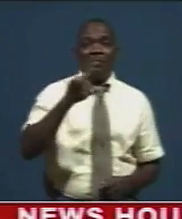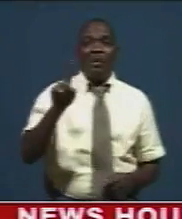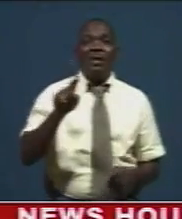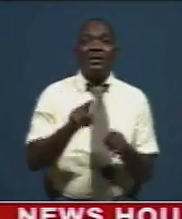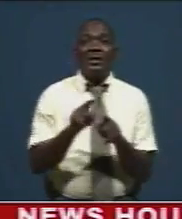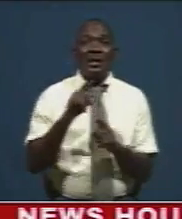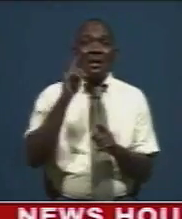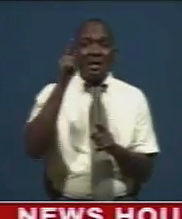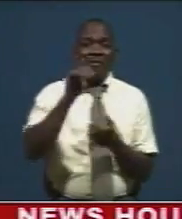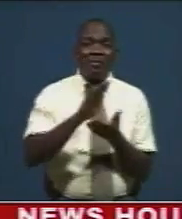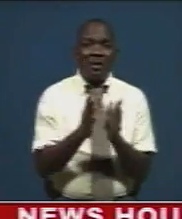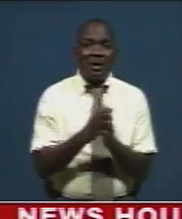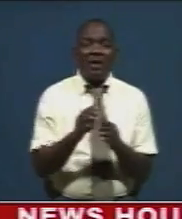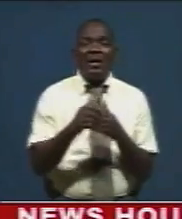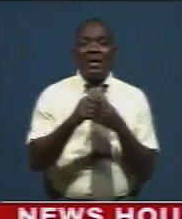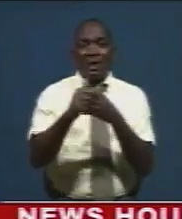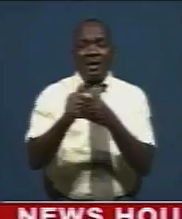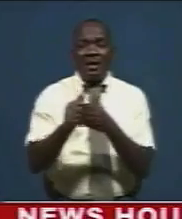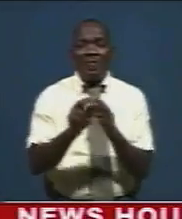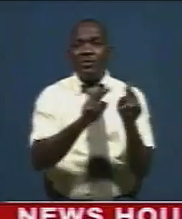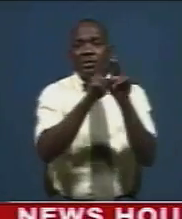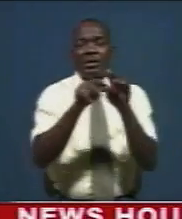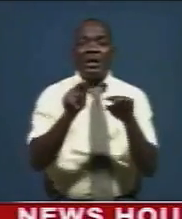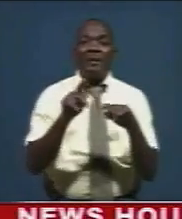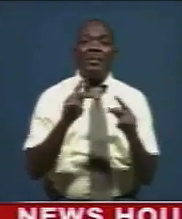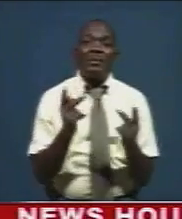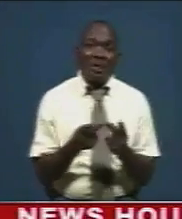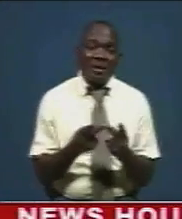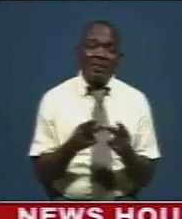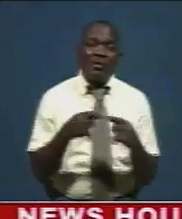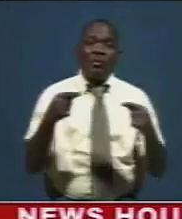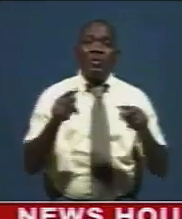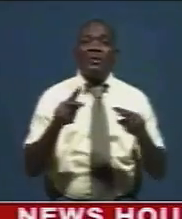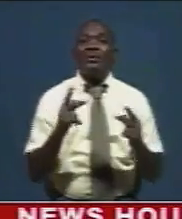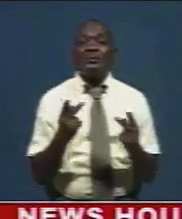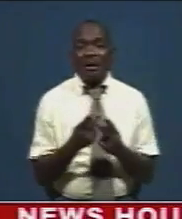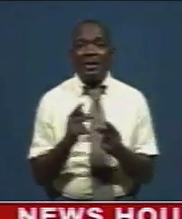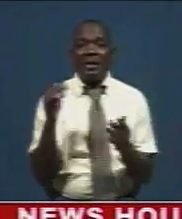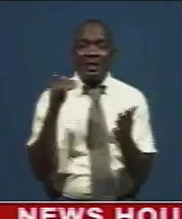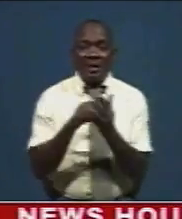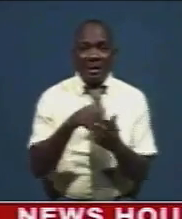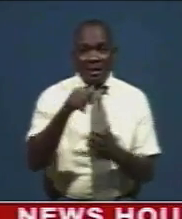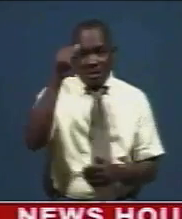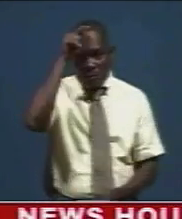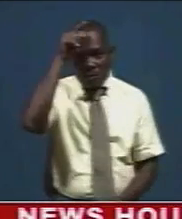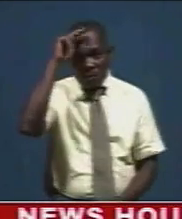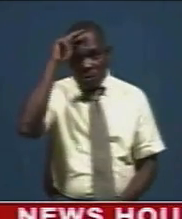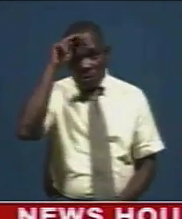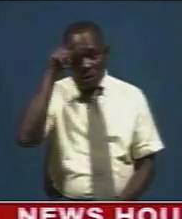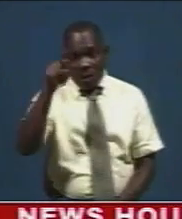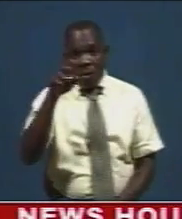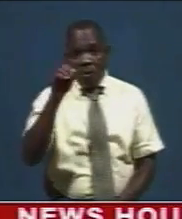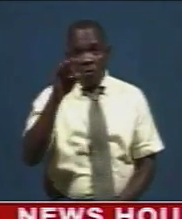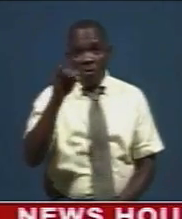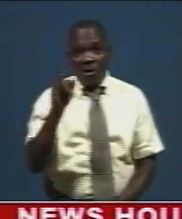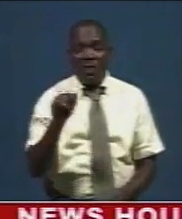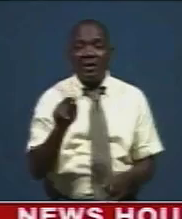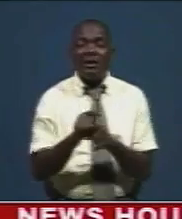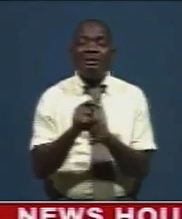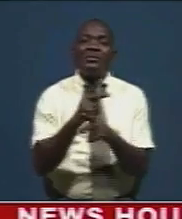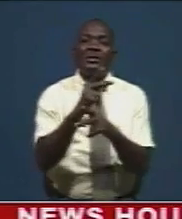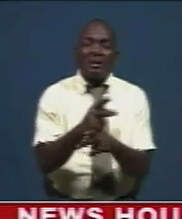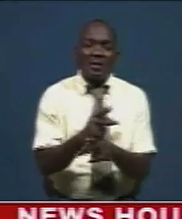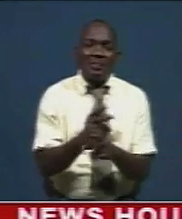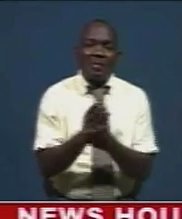and later became the leader of the United Party in opposition to Dr. Kwame Nkrumah. Ofori Atta was detained